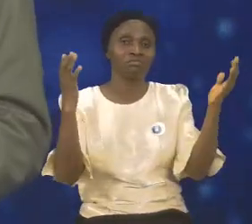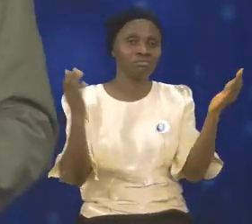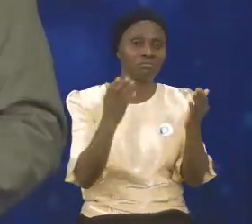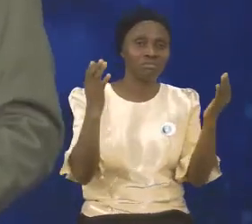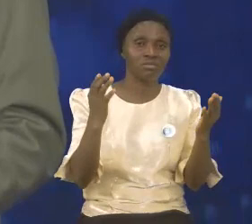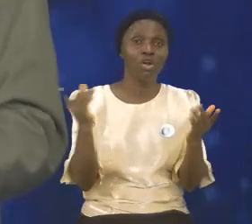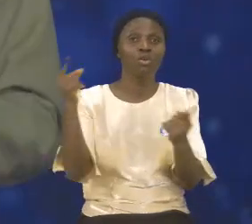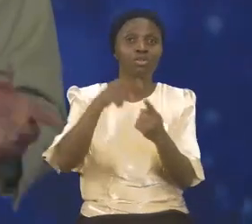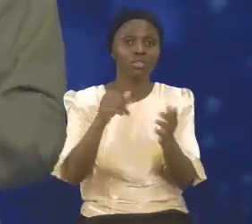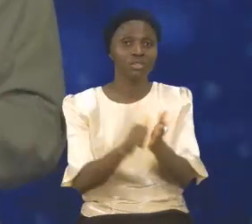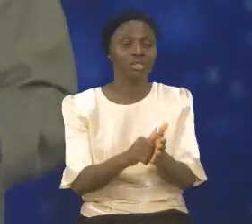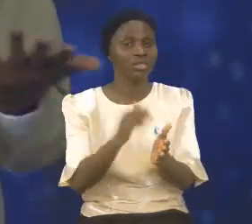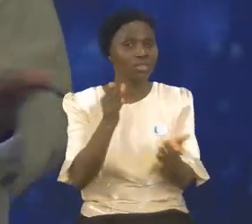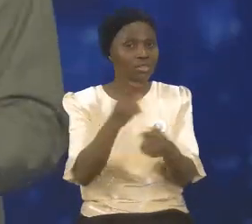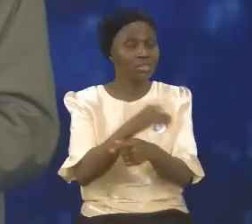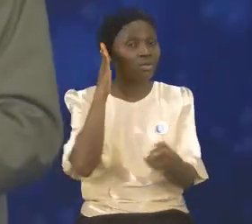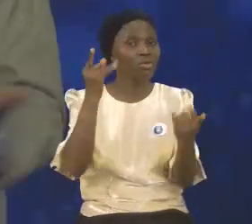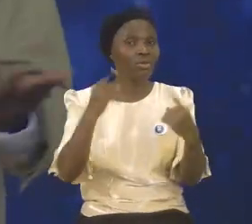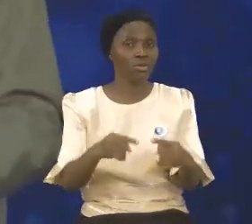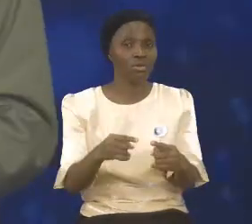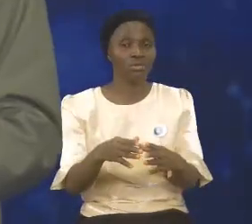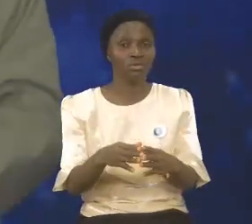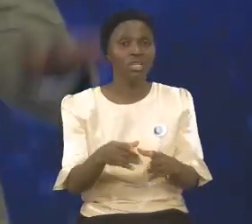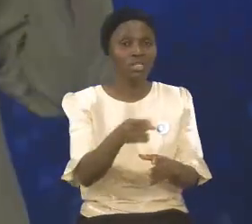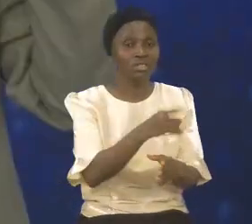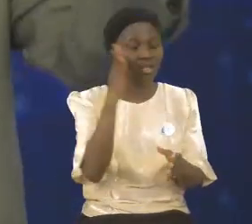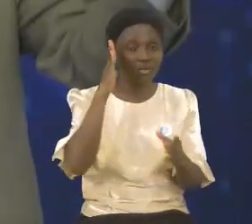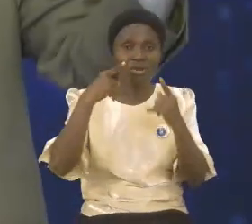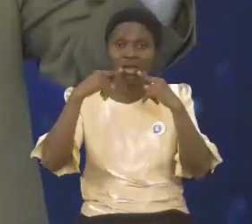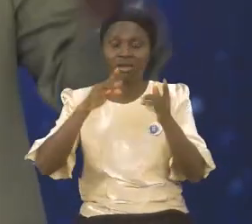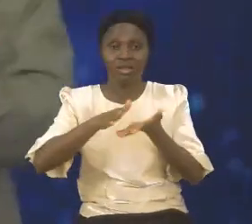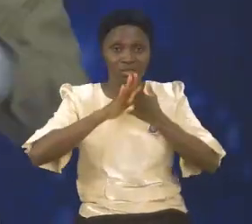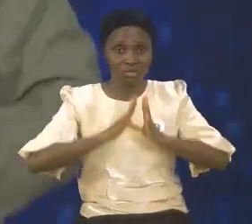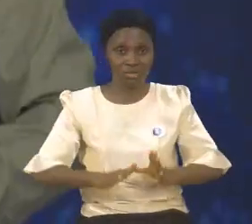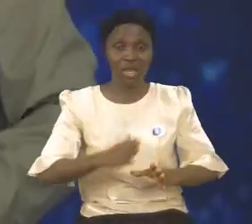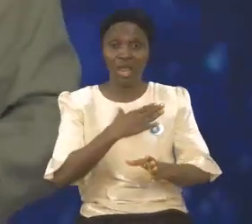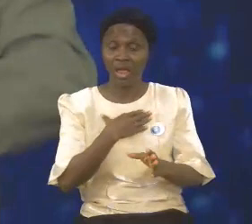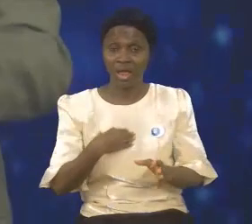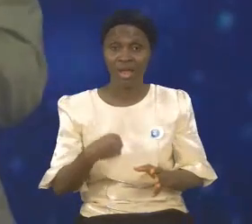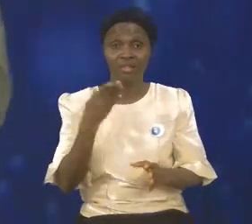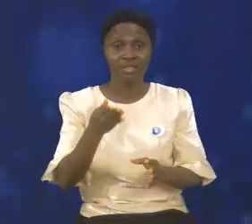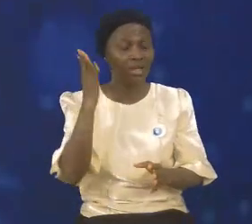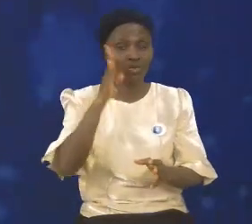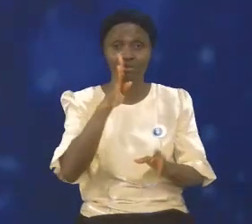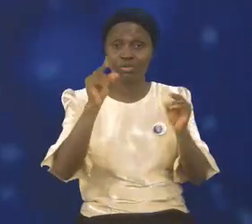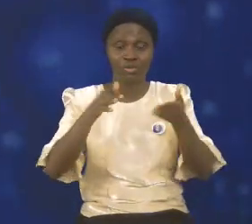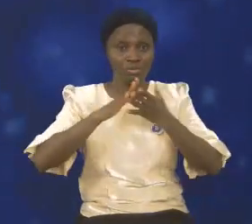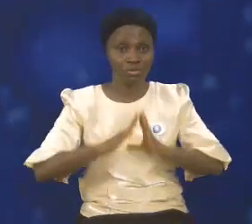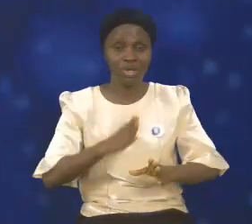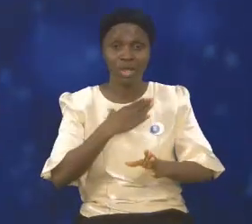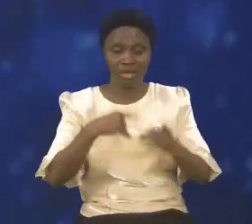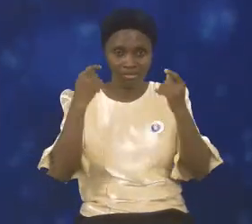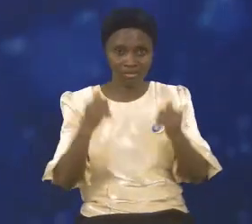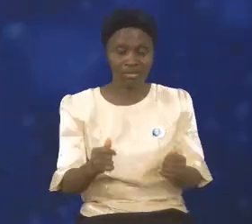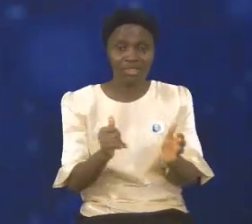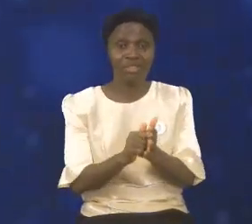day will come. They'll be saying peace, peace, and there's no peace, and suddenly that evil thing will come. And it says